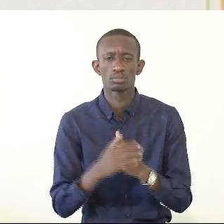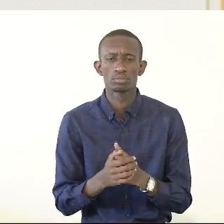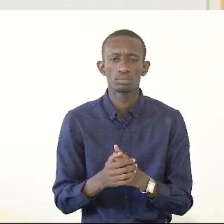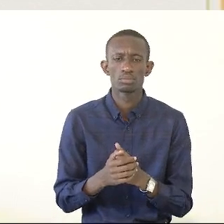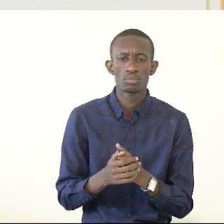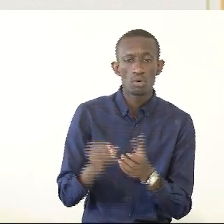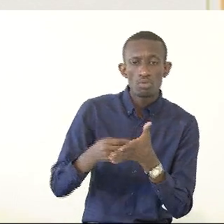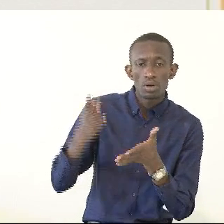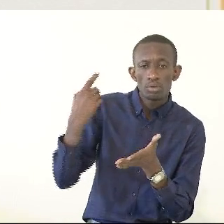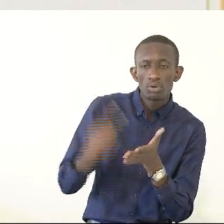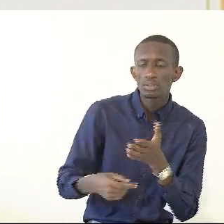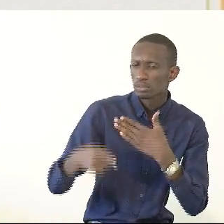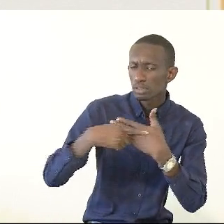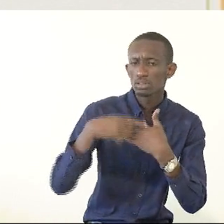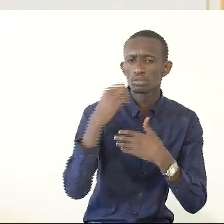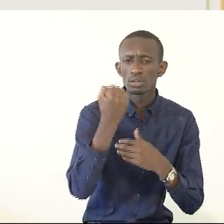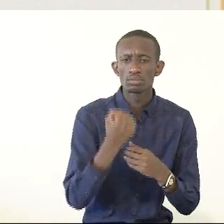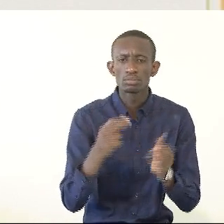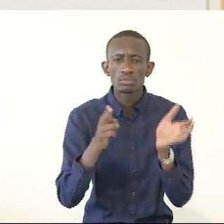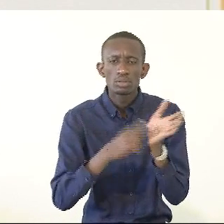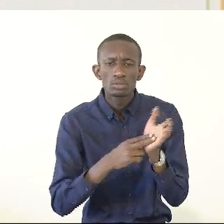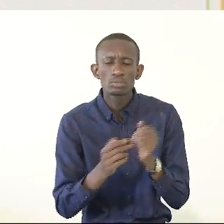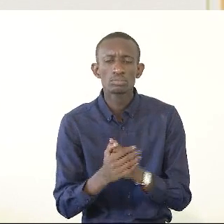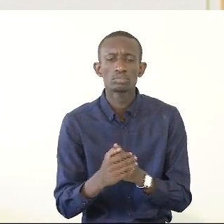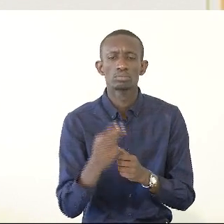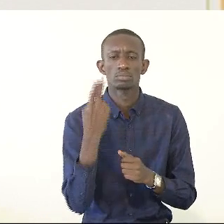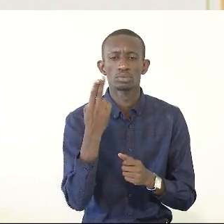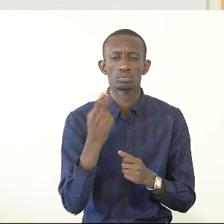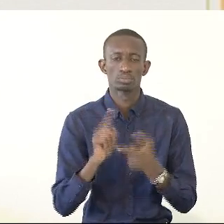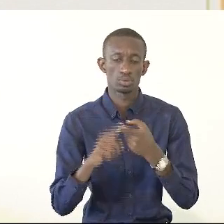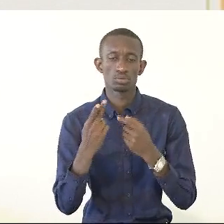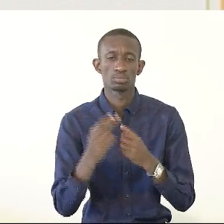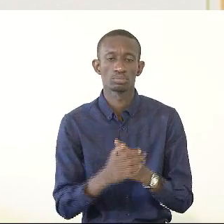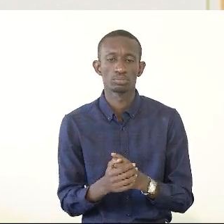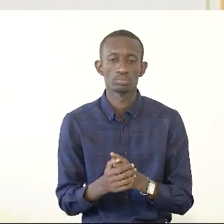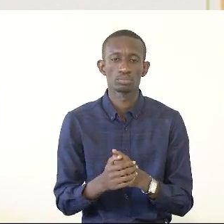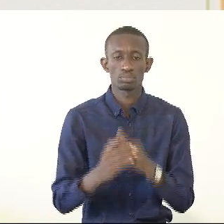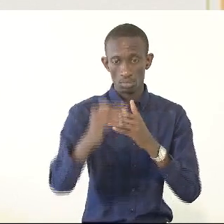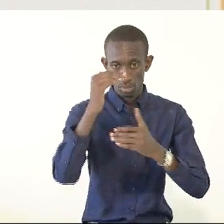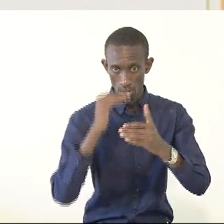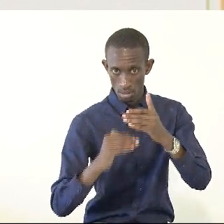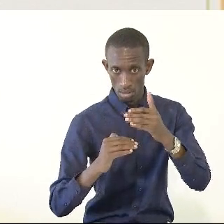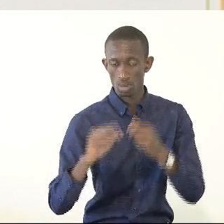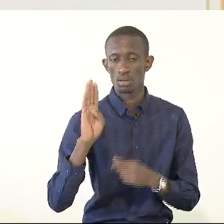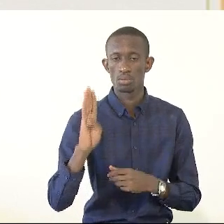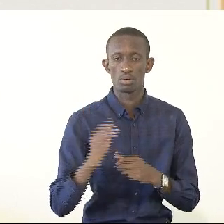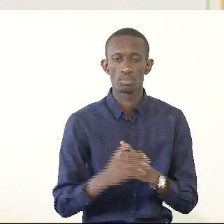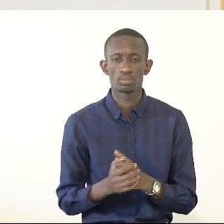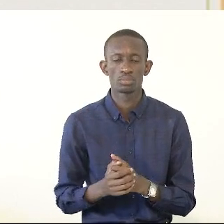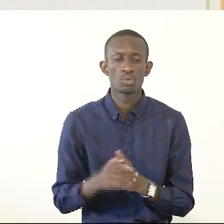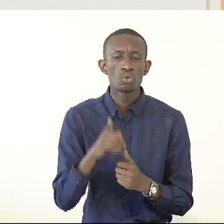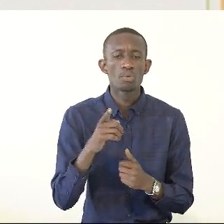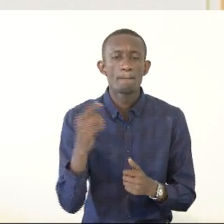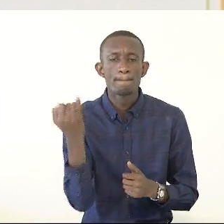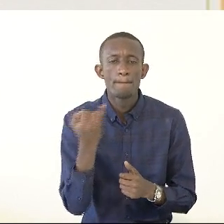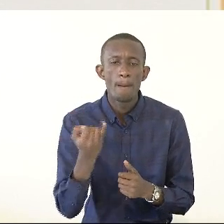to +2. And also, number B, we will use the graph to find. The graph we've already sketched.